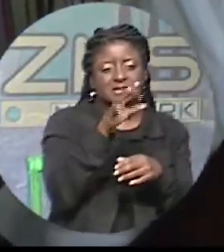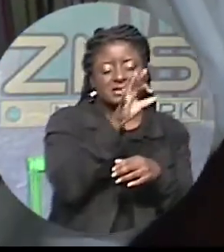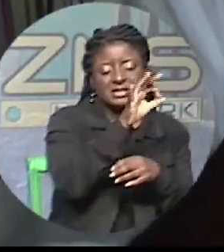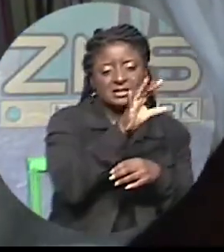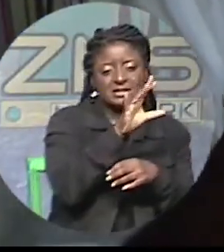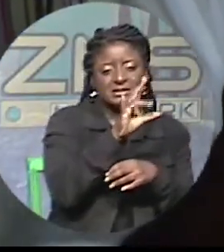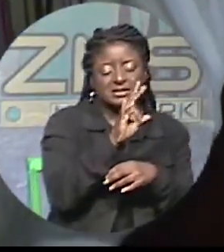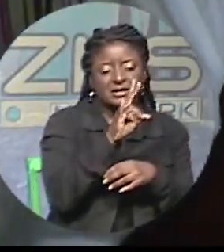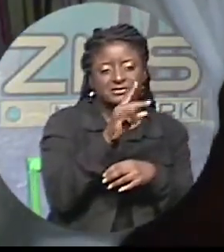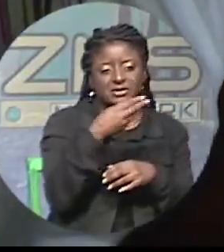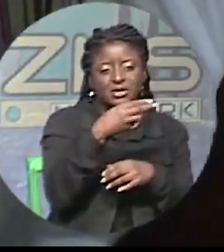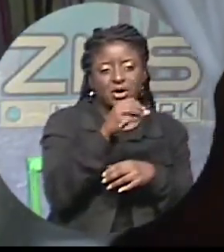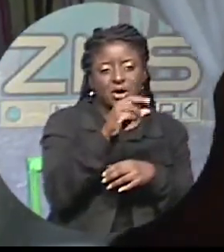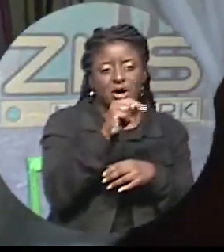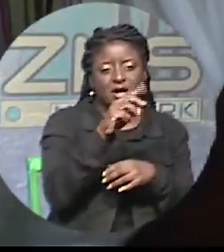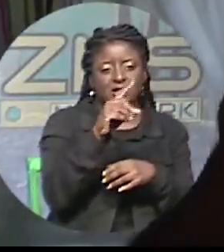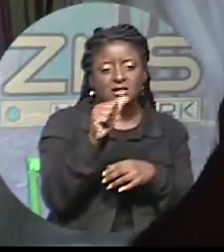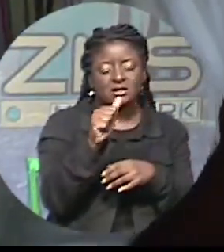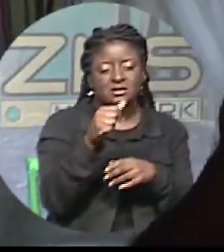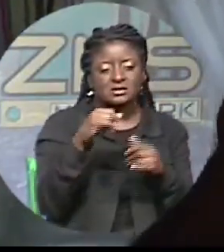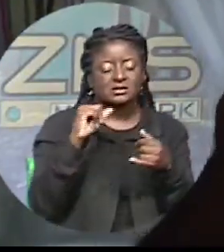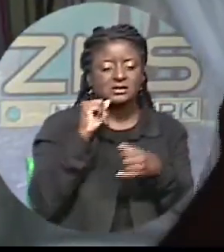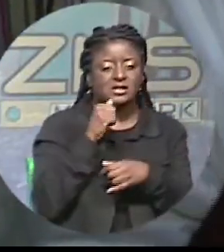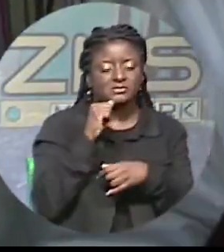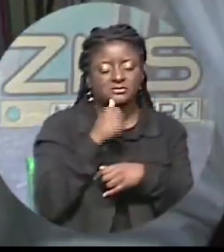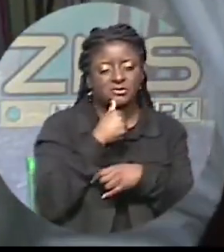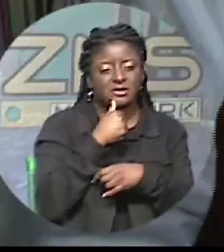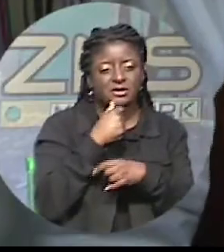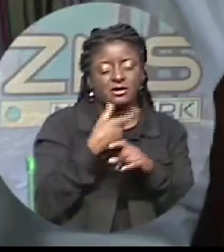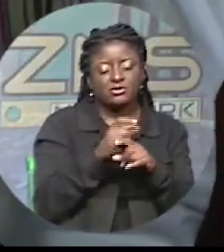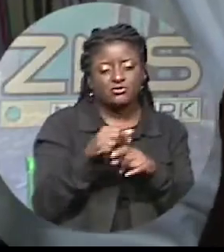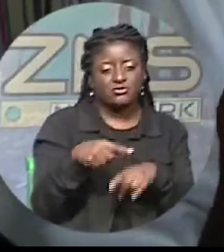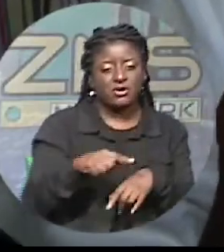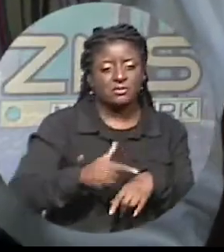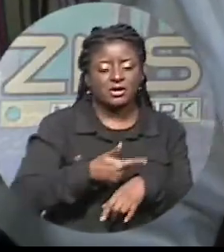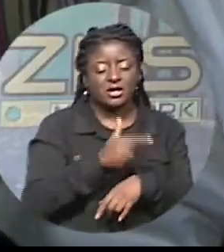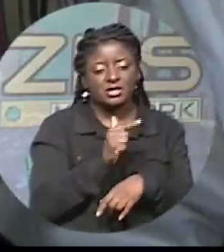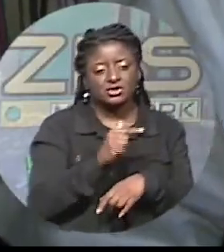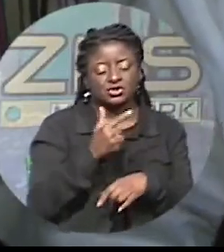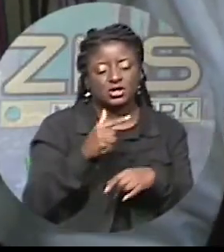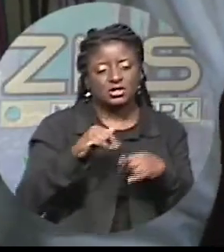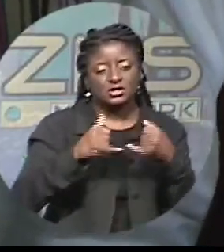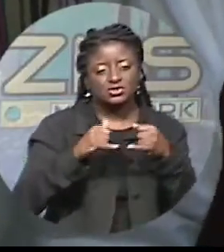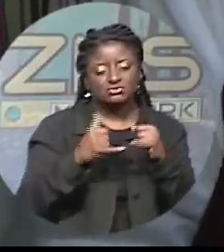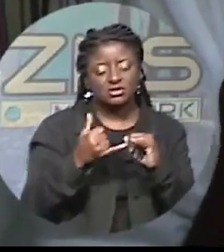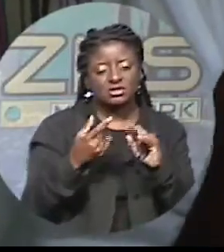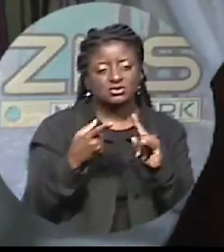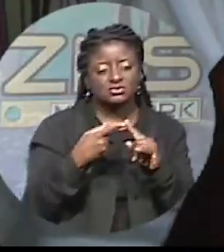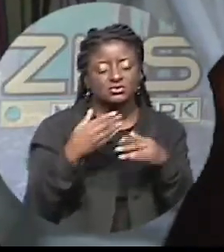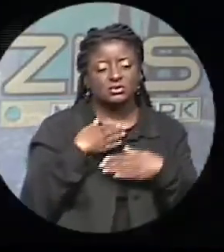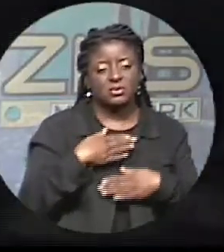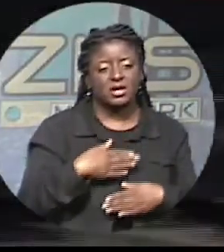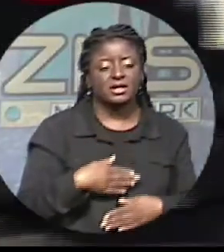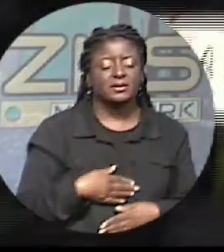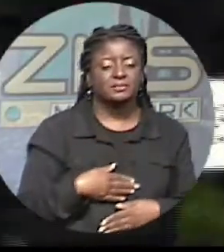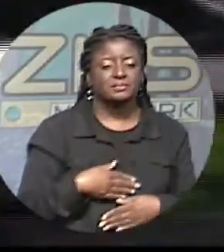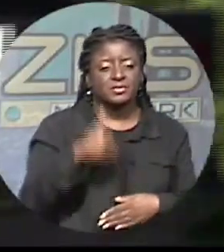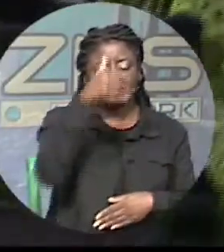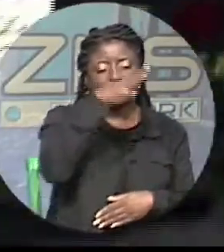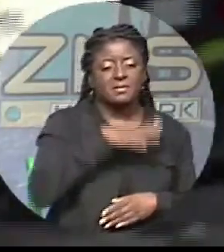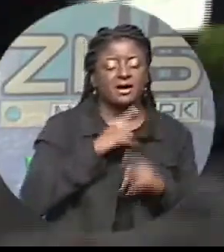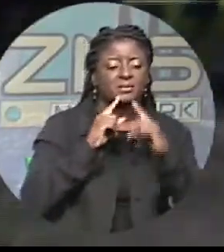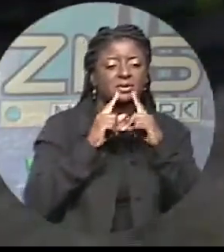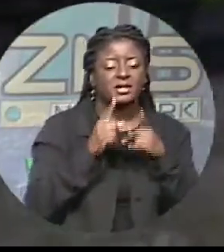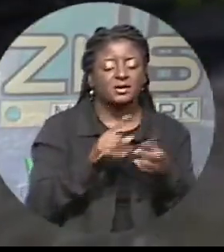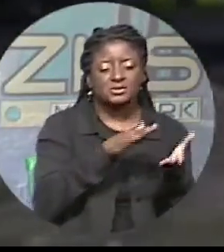1997 Honda Prelude, suffering from gunshot injury to the body. The man was